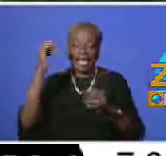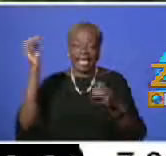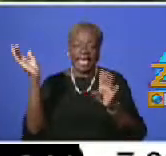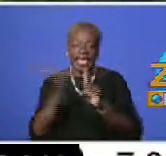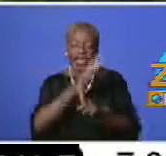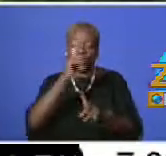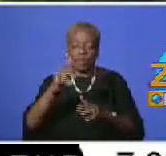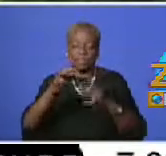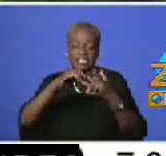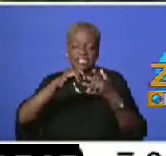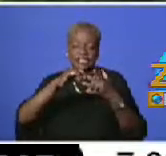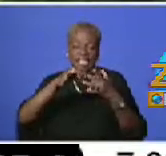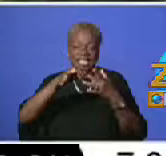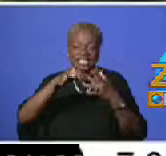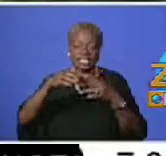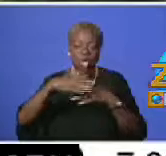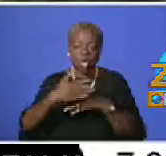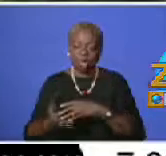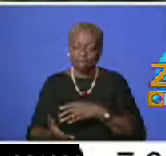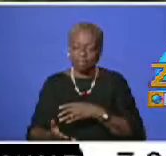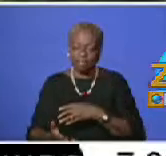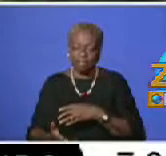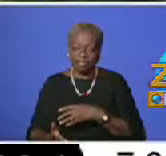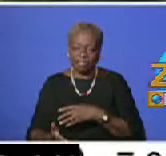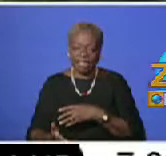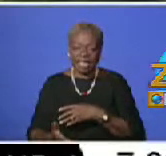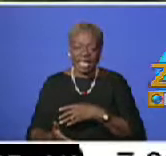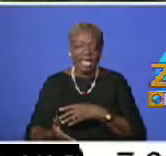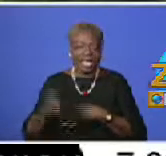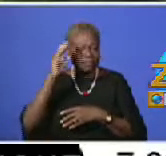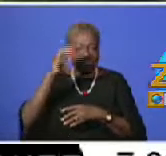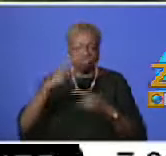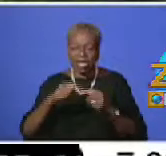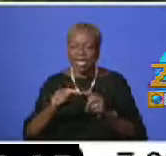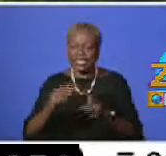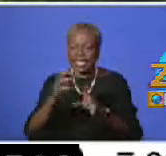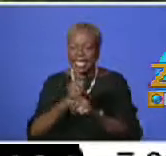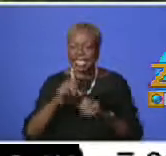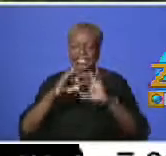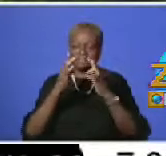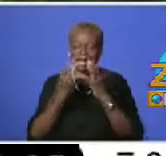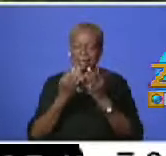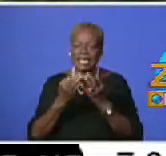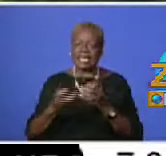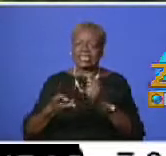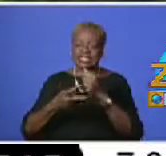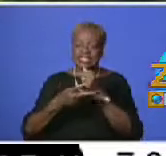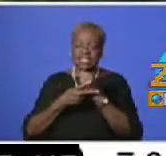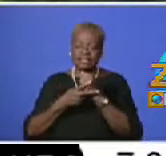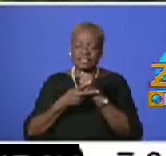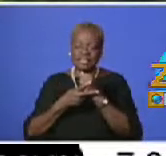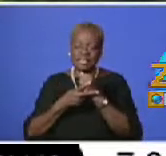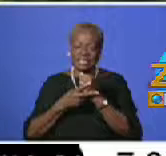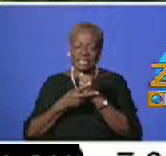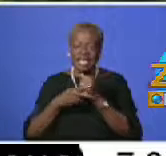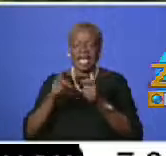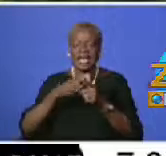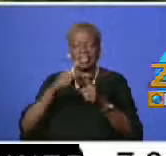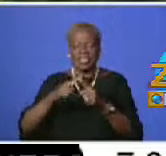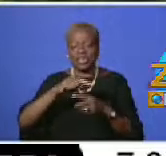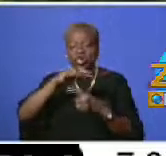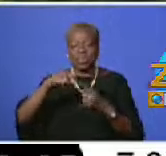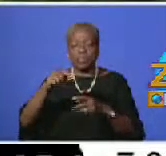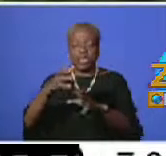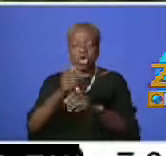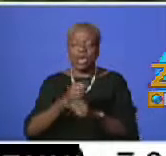off, the top finger. So you could imagine him trying to get his family to safety. And then when we finally got out of